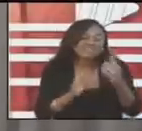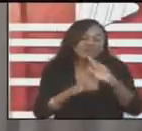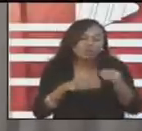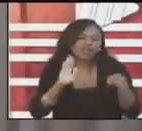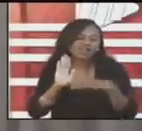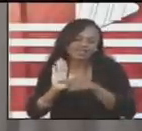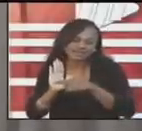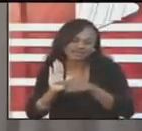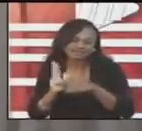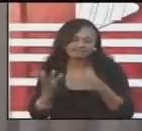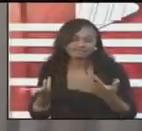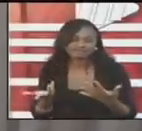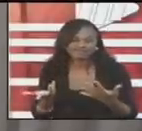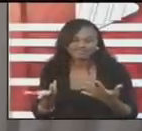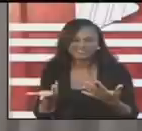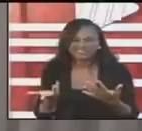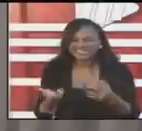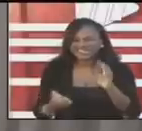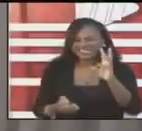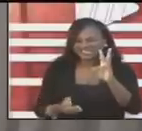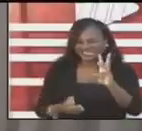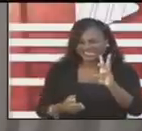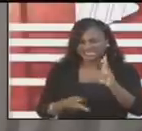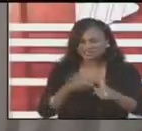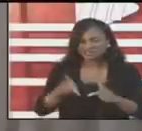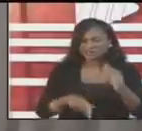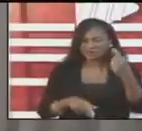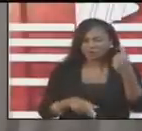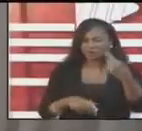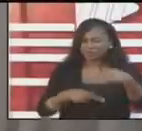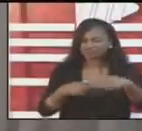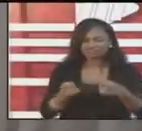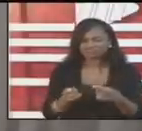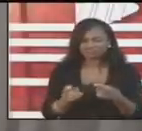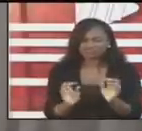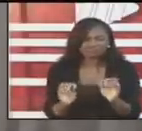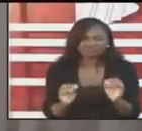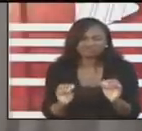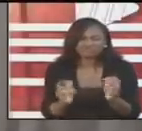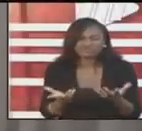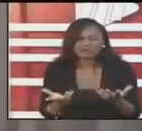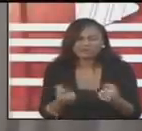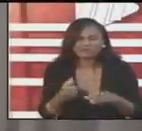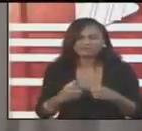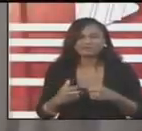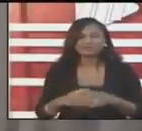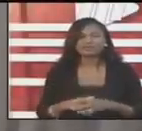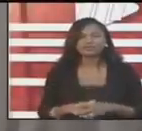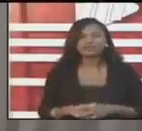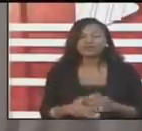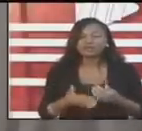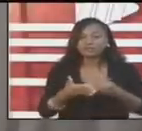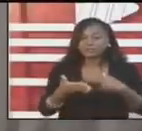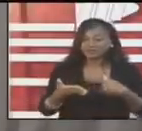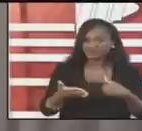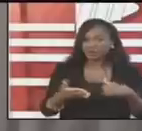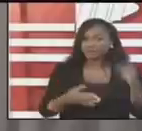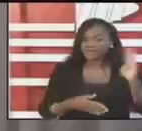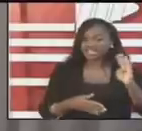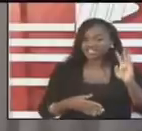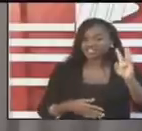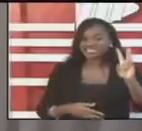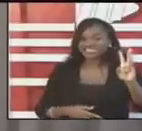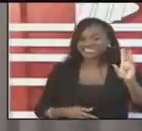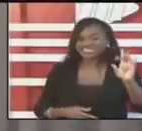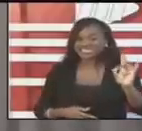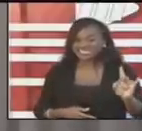being in one room, I don't think that should be the case. If you recall, with Balandra, we had originally 68 individuals in there. Now